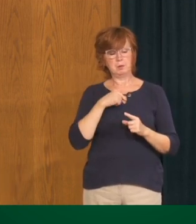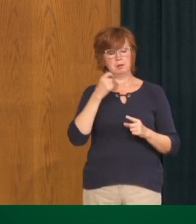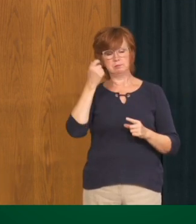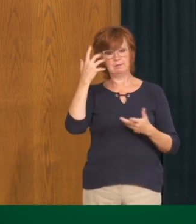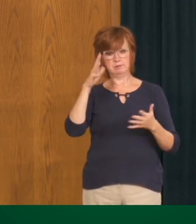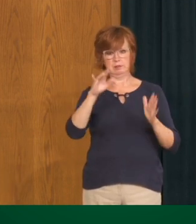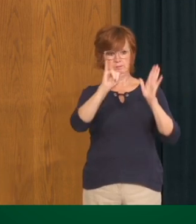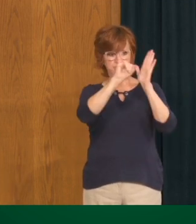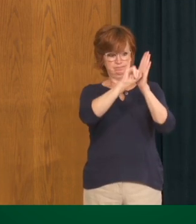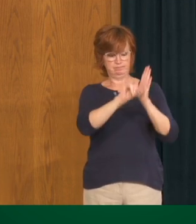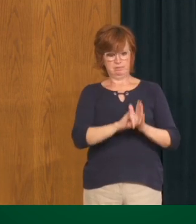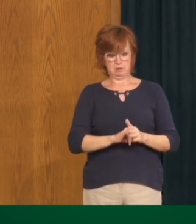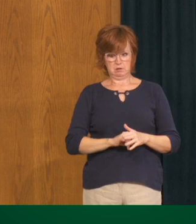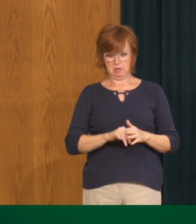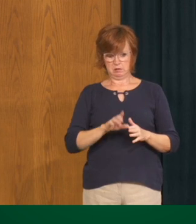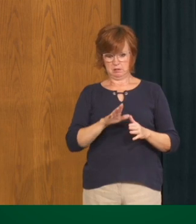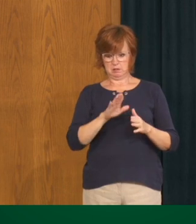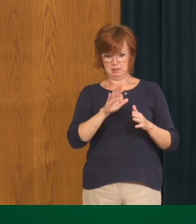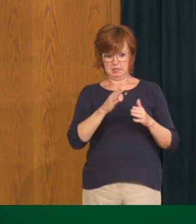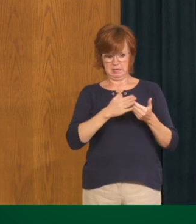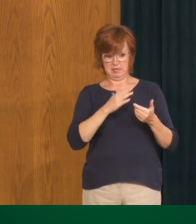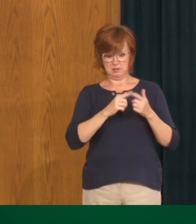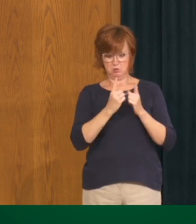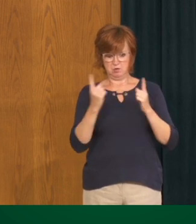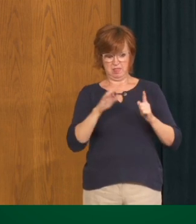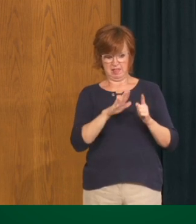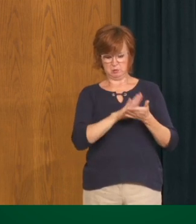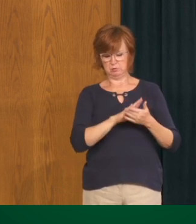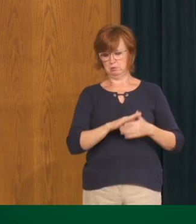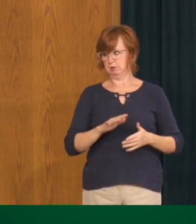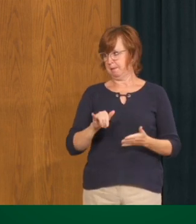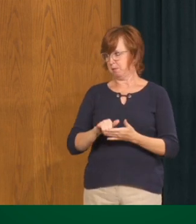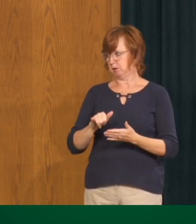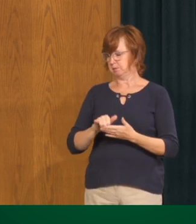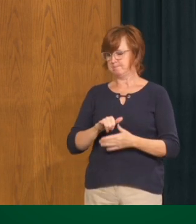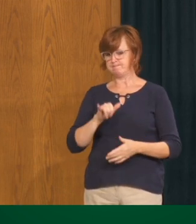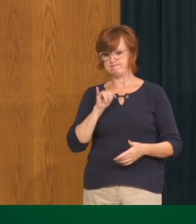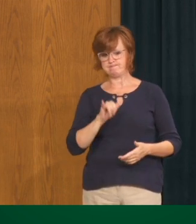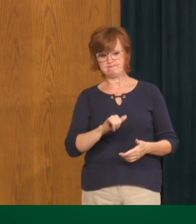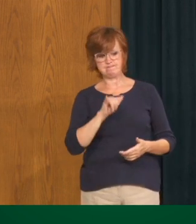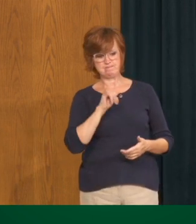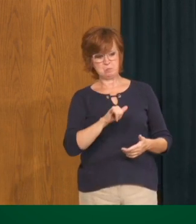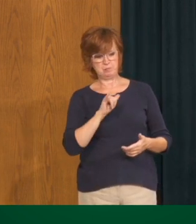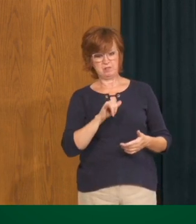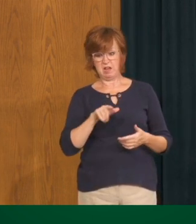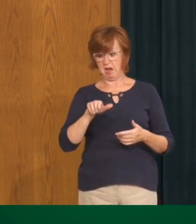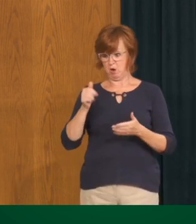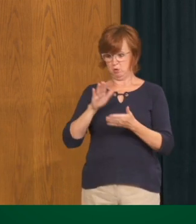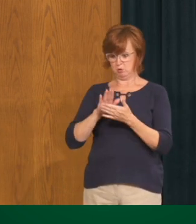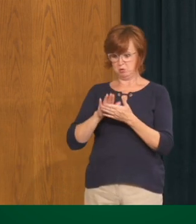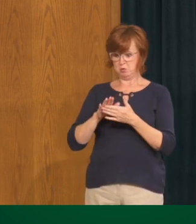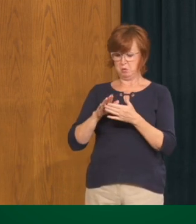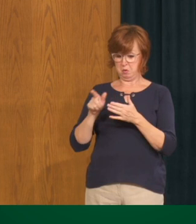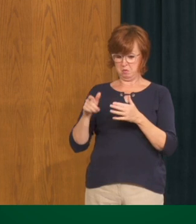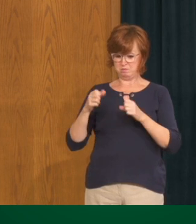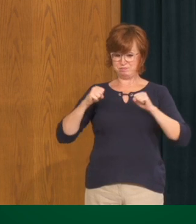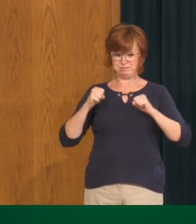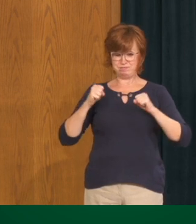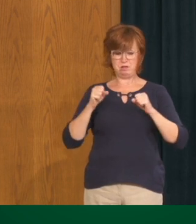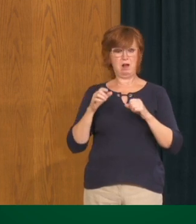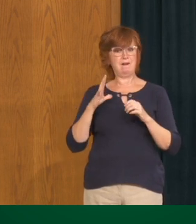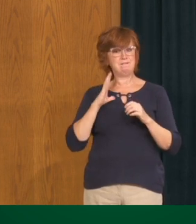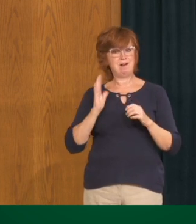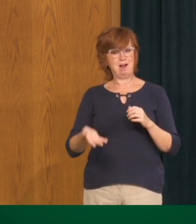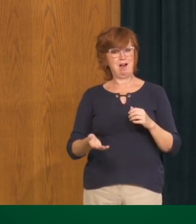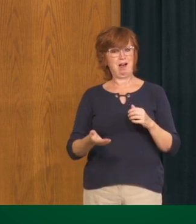them, where physical distancing is going to be, there'll certainly be allowable because there'll be space, but in others there